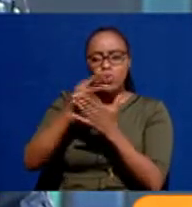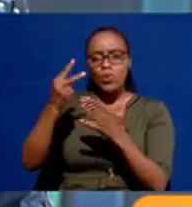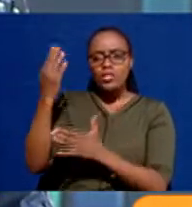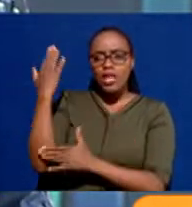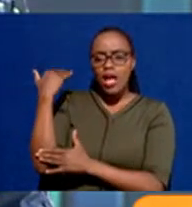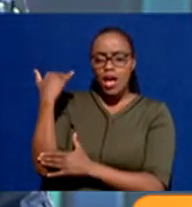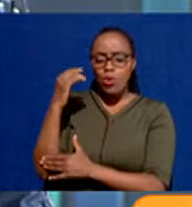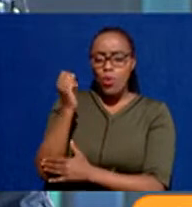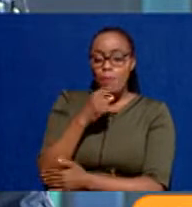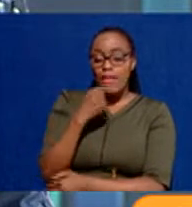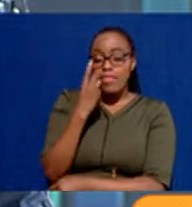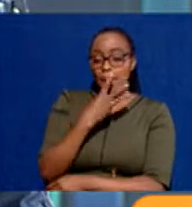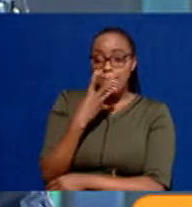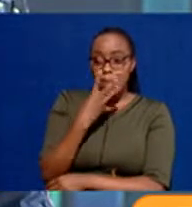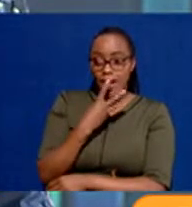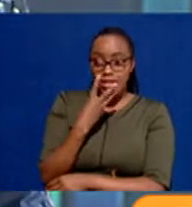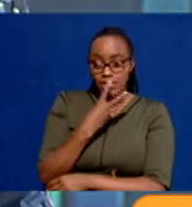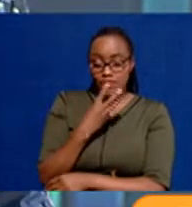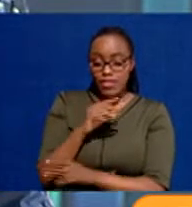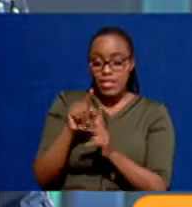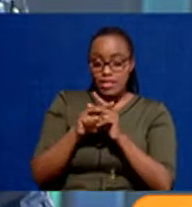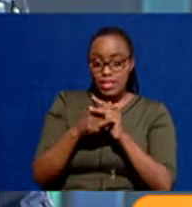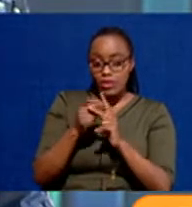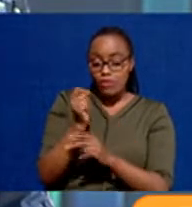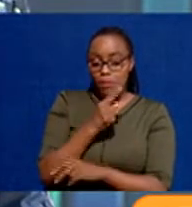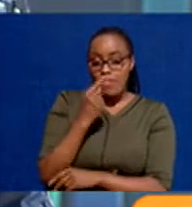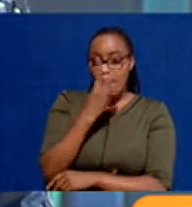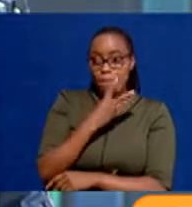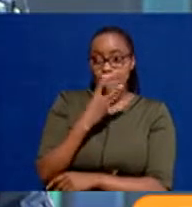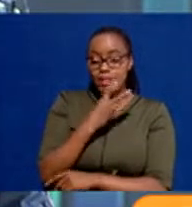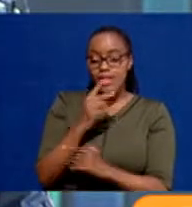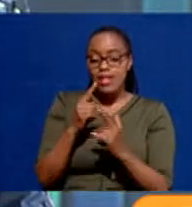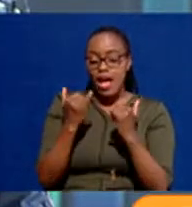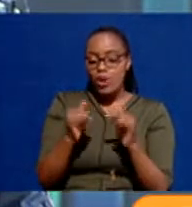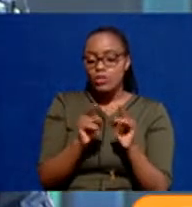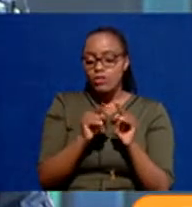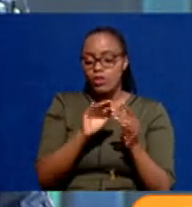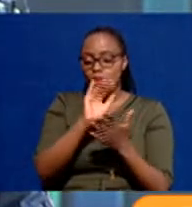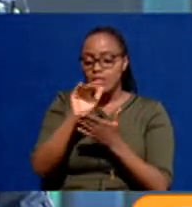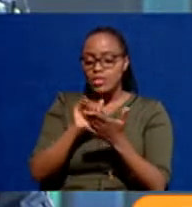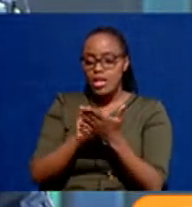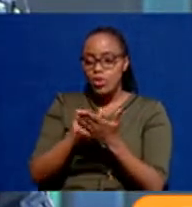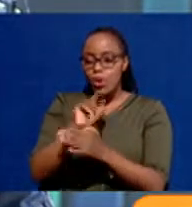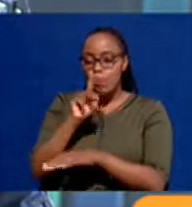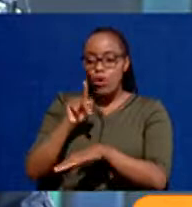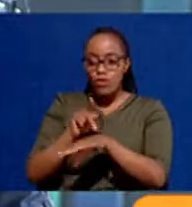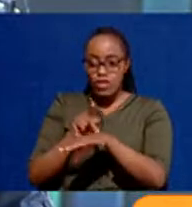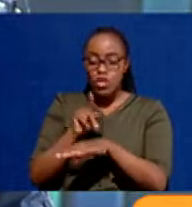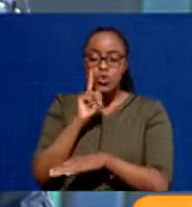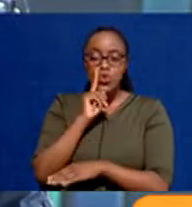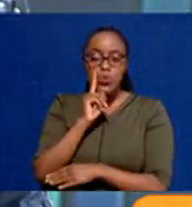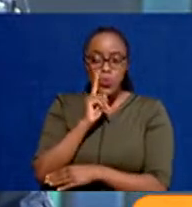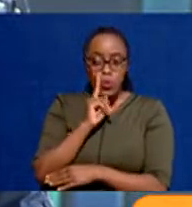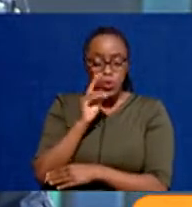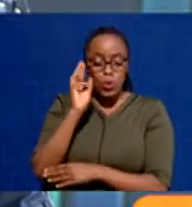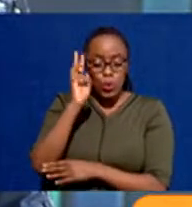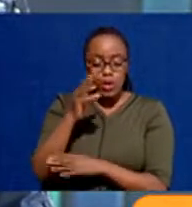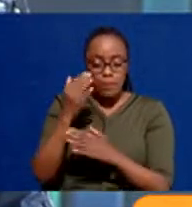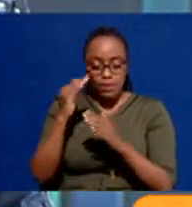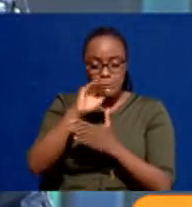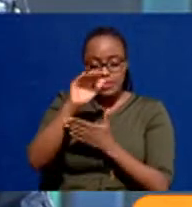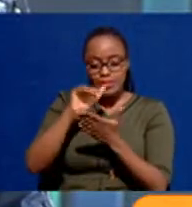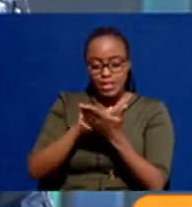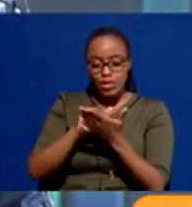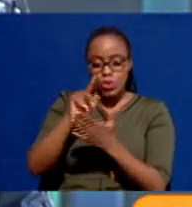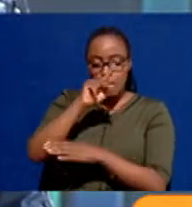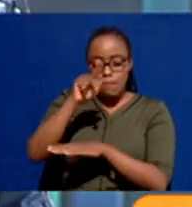in March, as you know, in the beginning of March. We're now going into Central Province. Actually, tomorrow we'll be mapping out Central